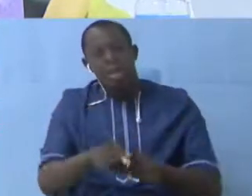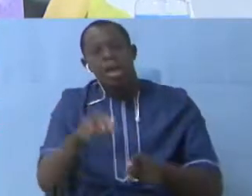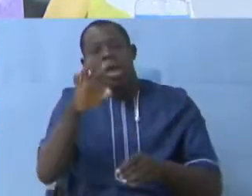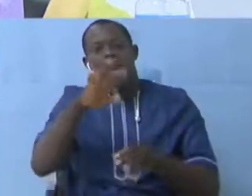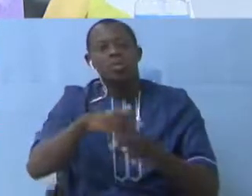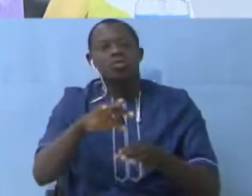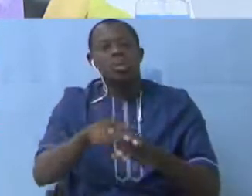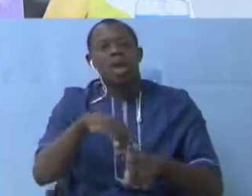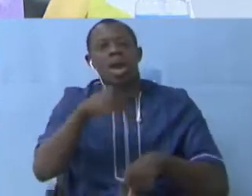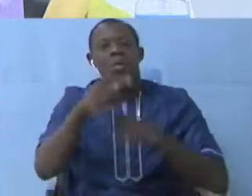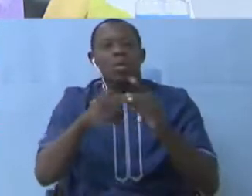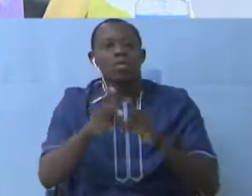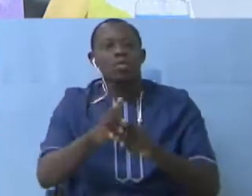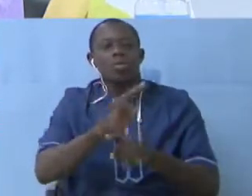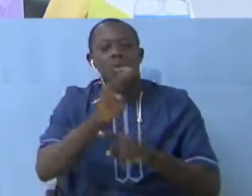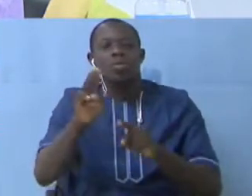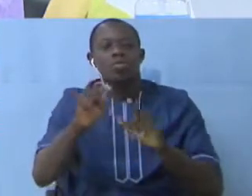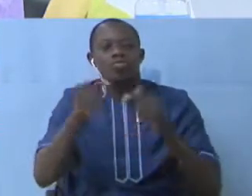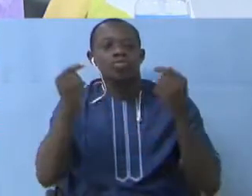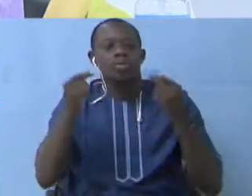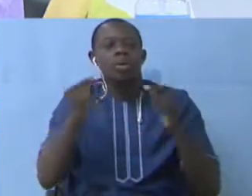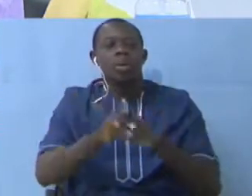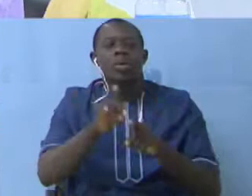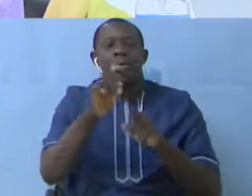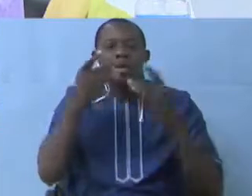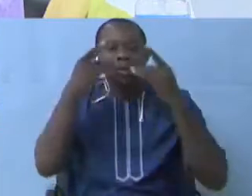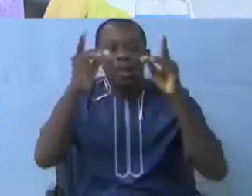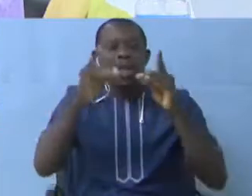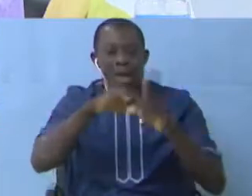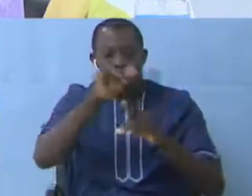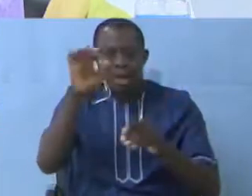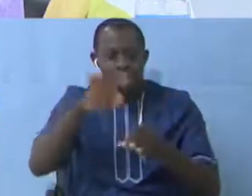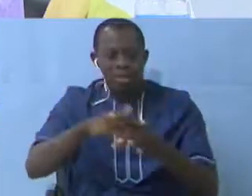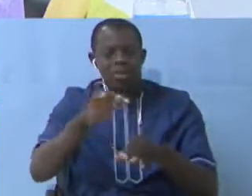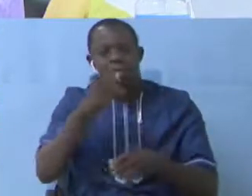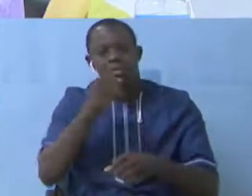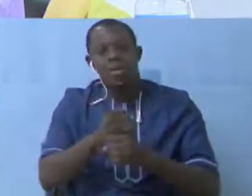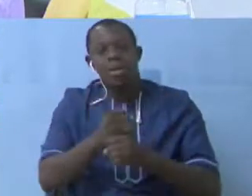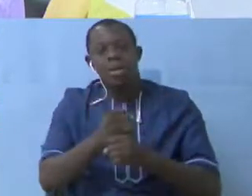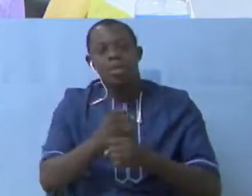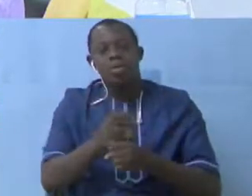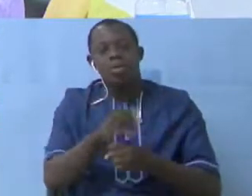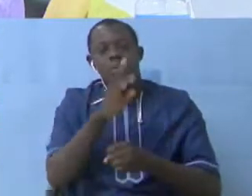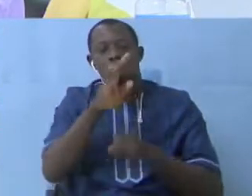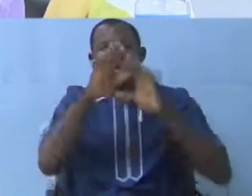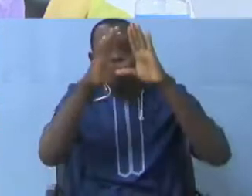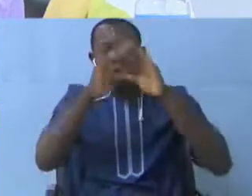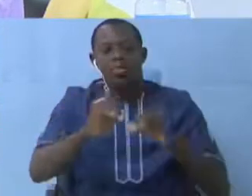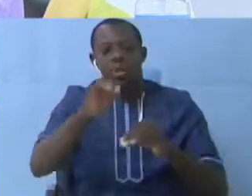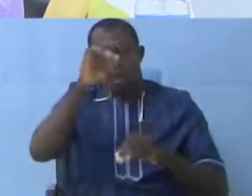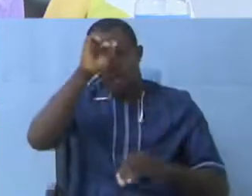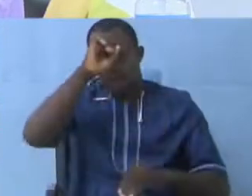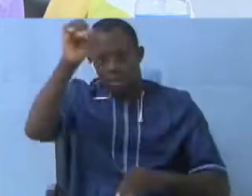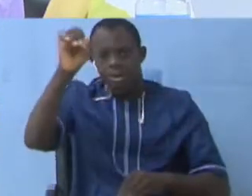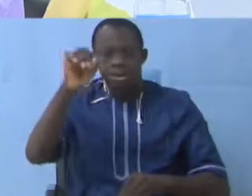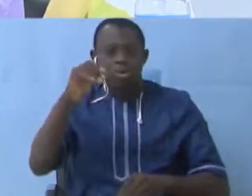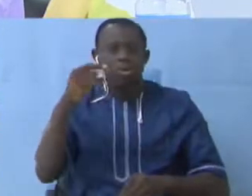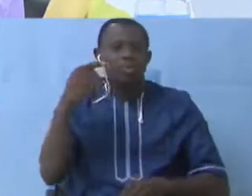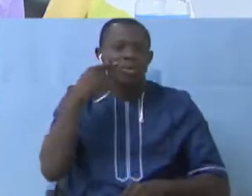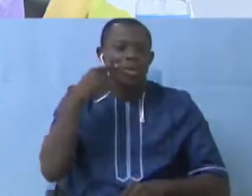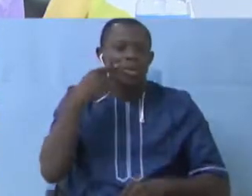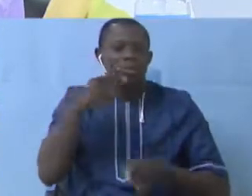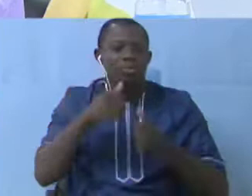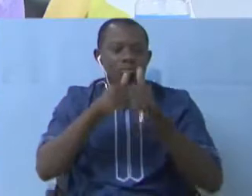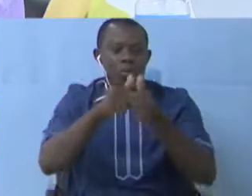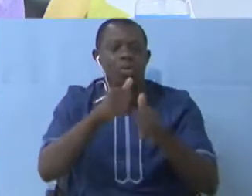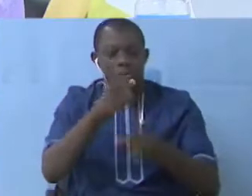unopposed, such candidate shall be declared unopposed and elected to the office of the president on the day following the